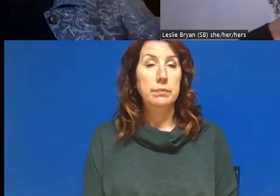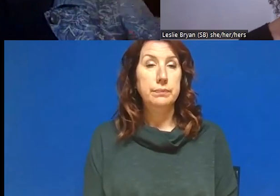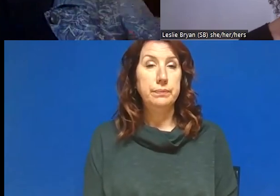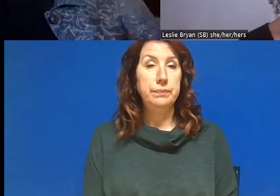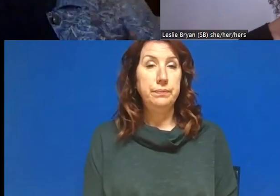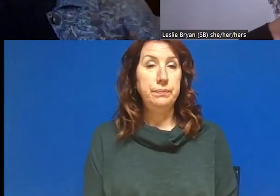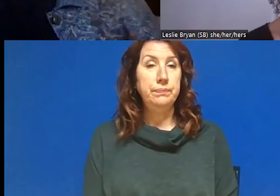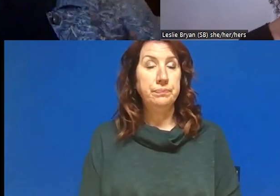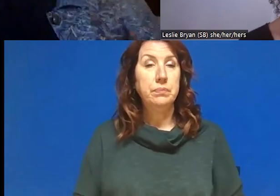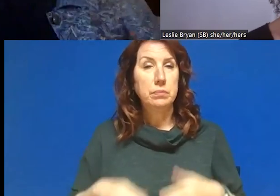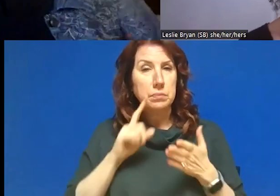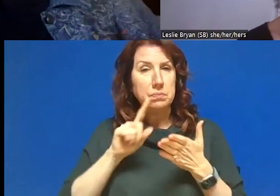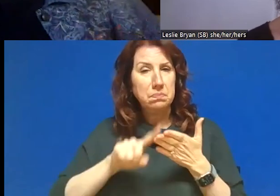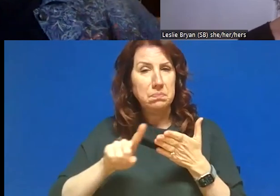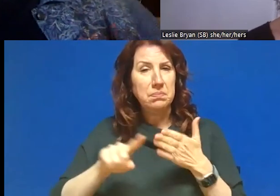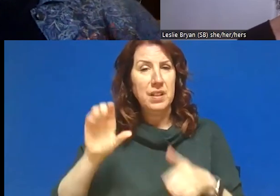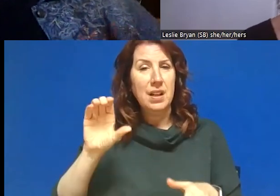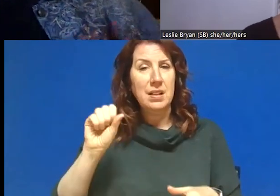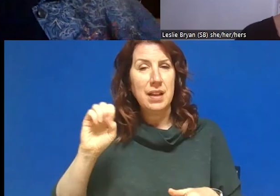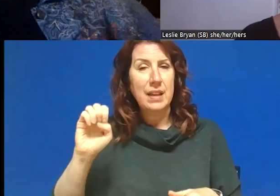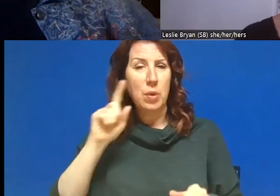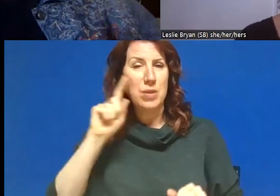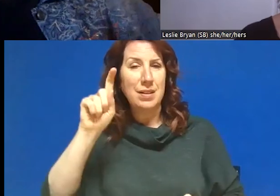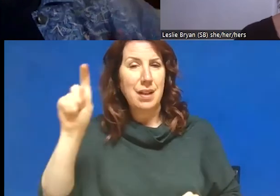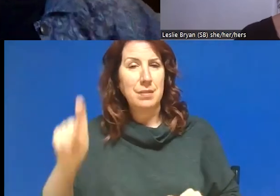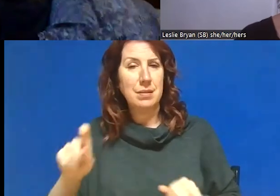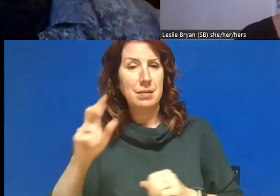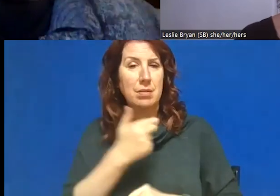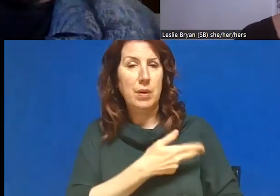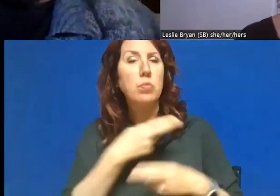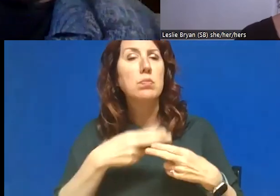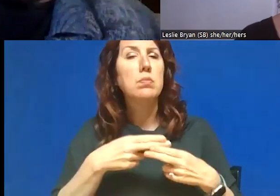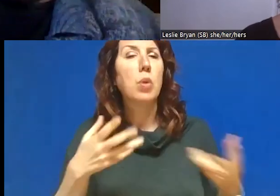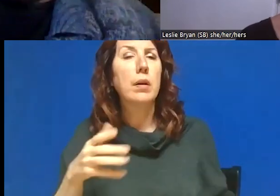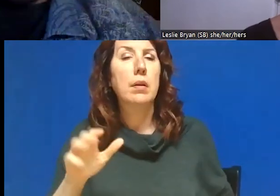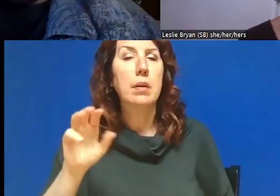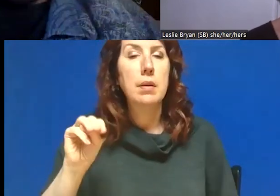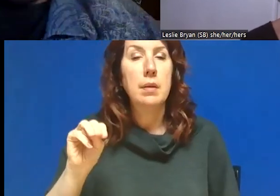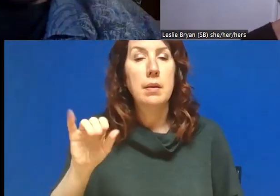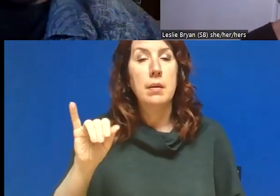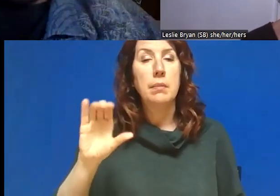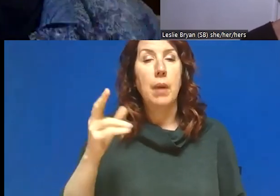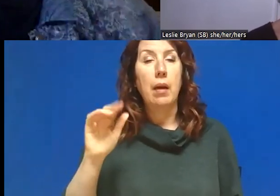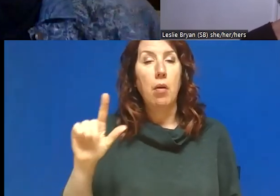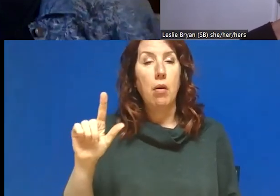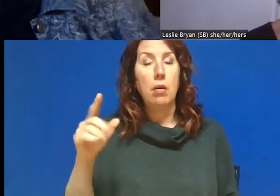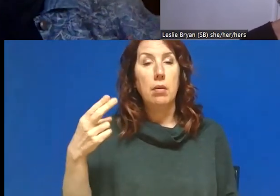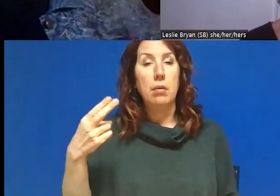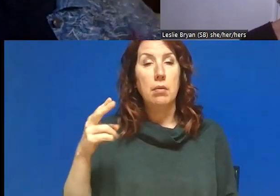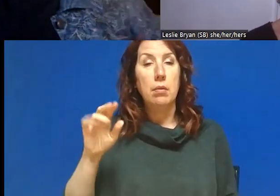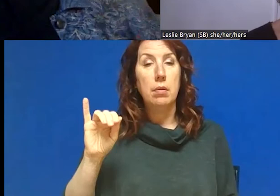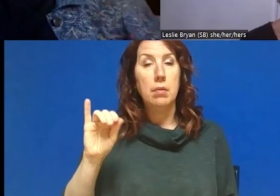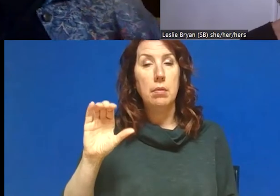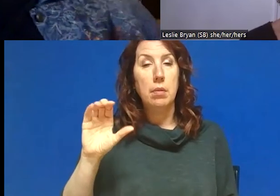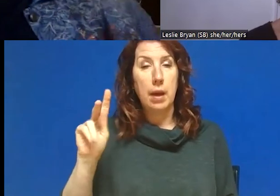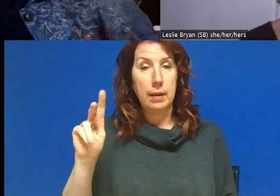And you can look up that case. It was out of a Texas hospital. Can you say the name of it again, please? Sure. Michael Hickson. Mm-hmm. H-I-C-K-S-O-N.